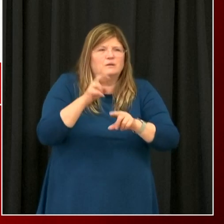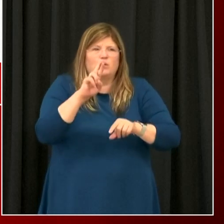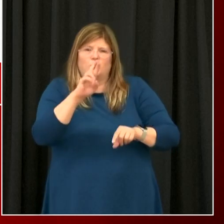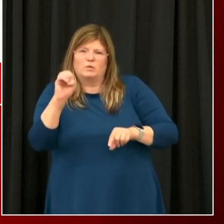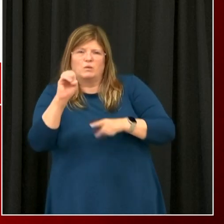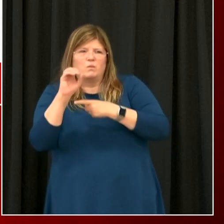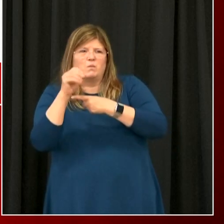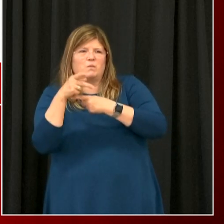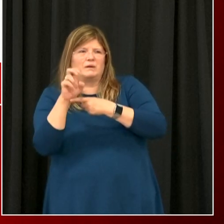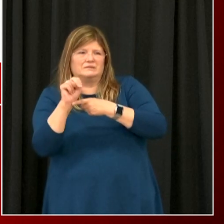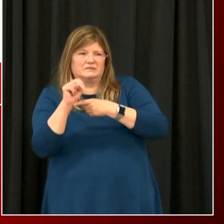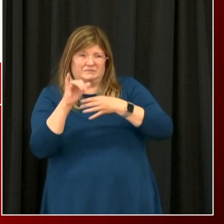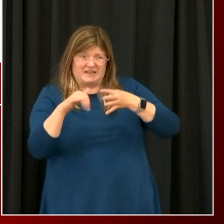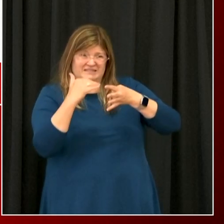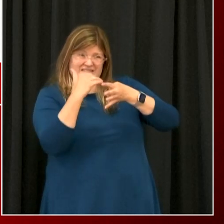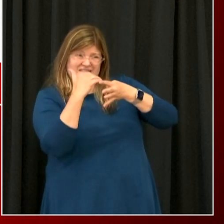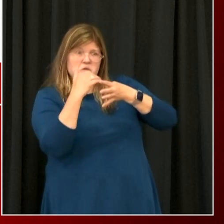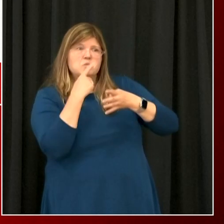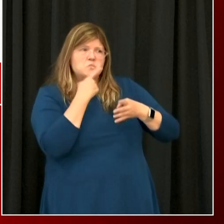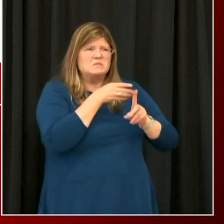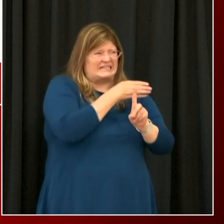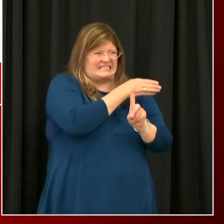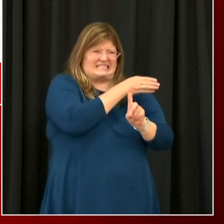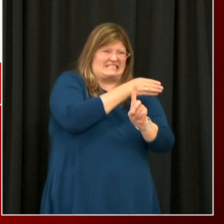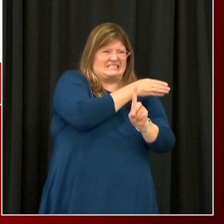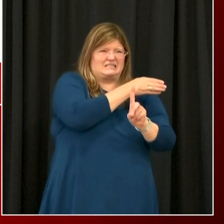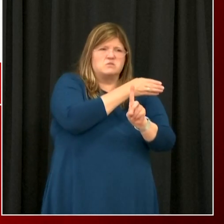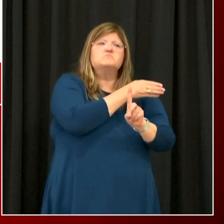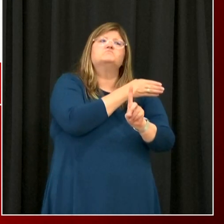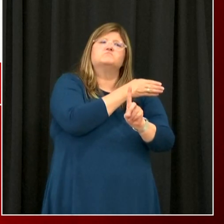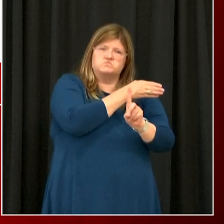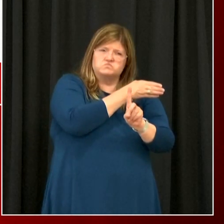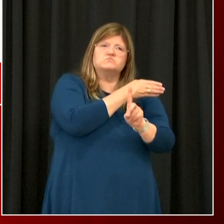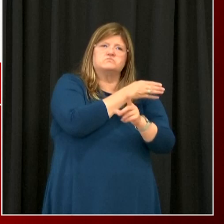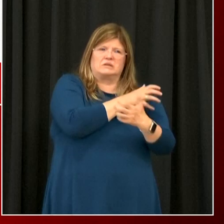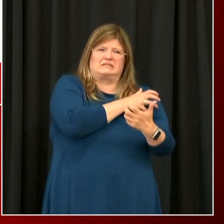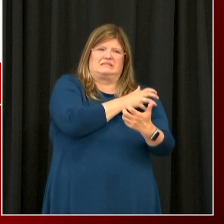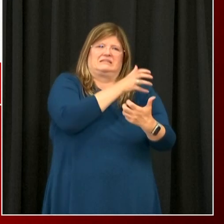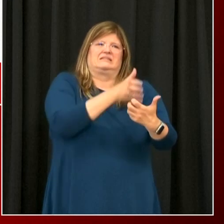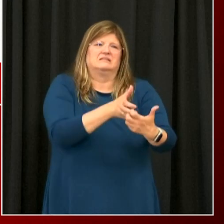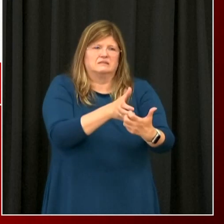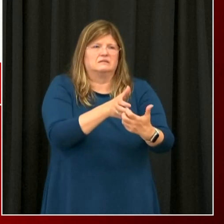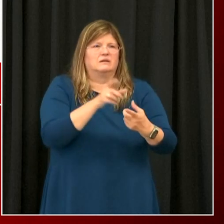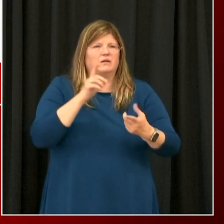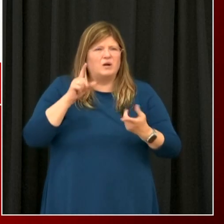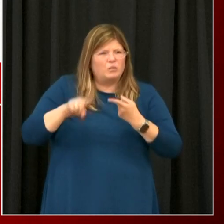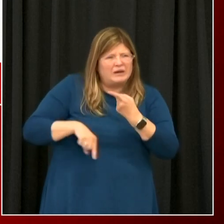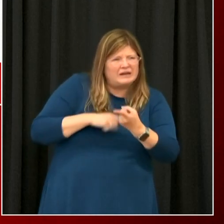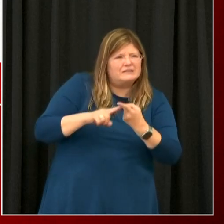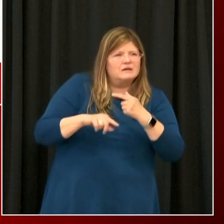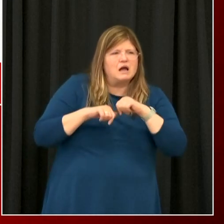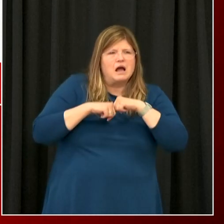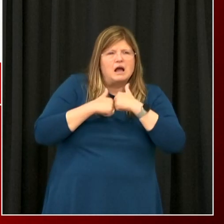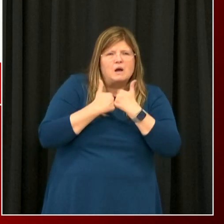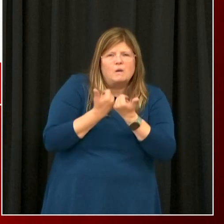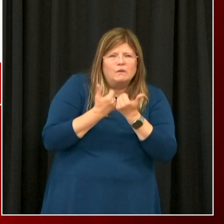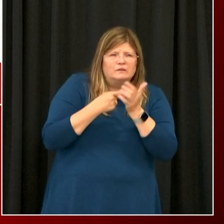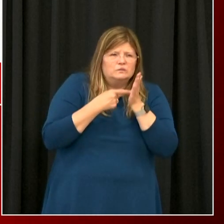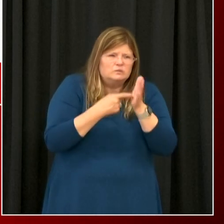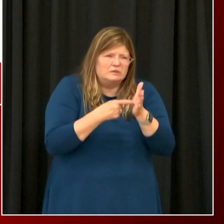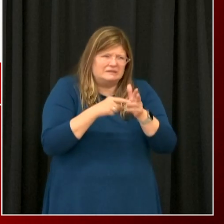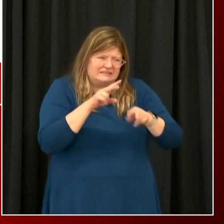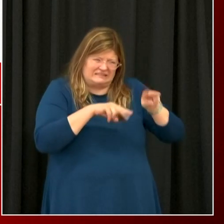period begins to align with the symptom onset date associated with May 29th,